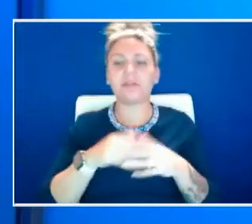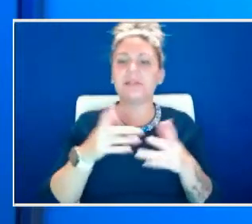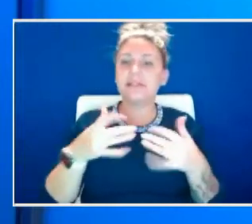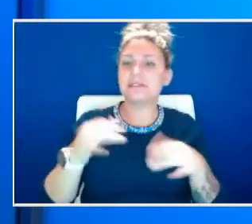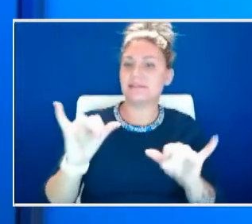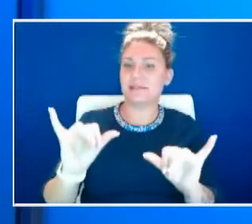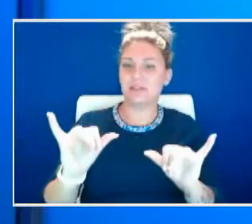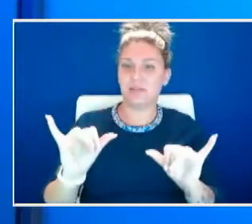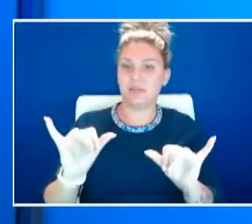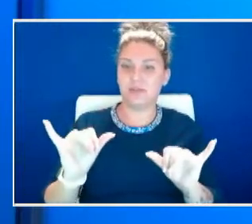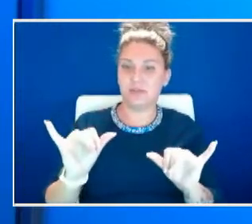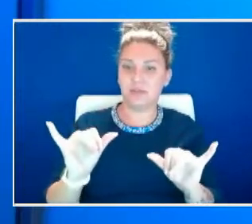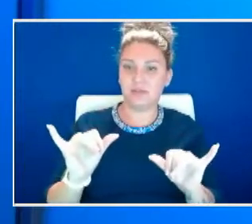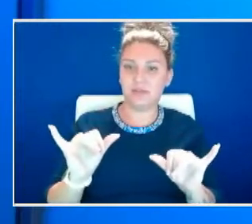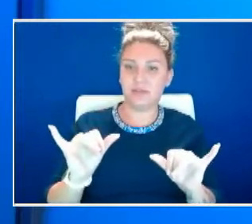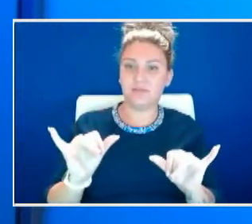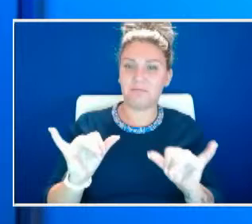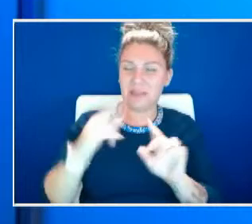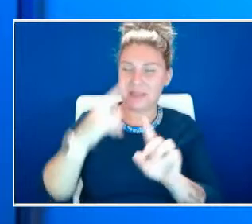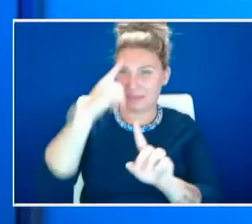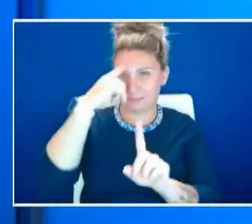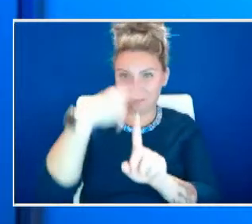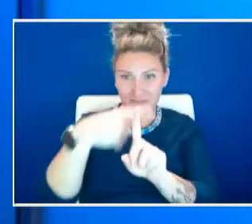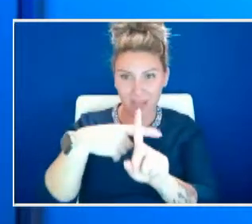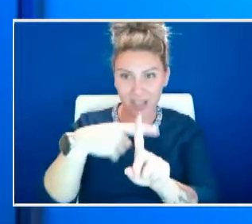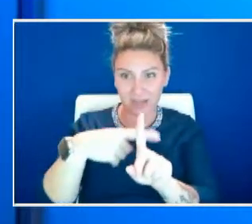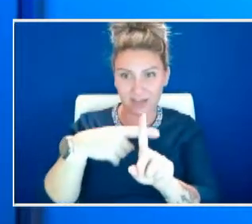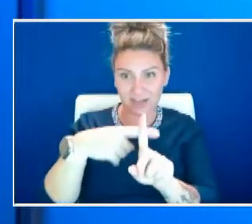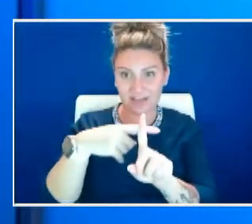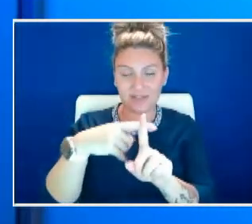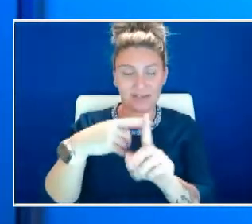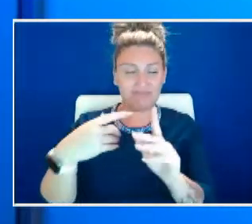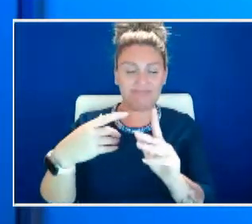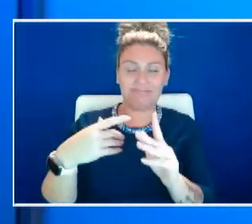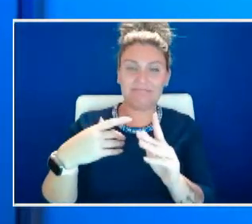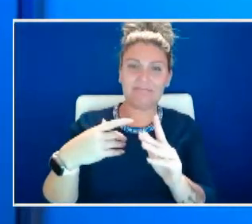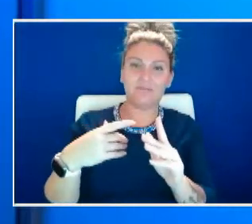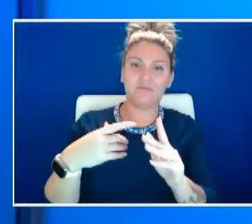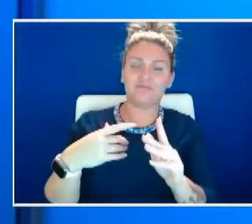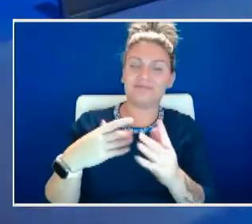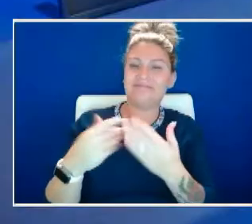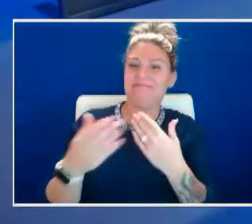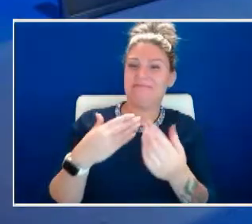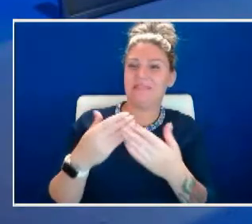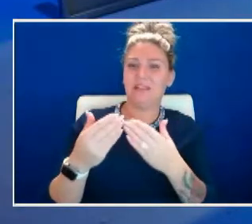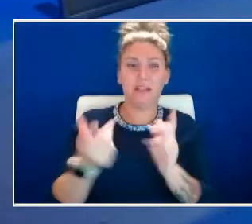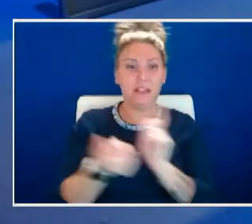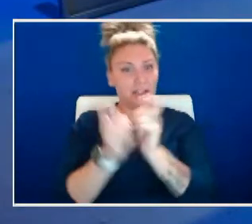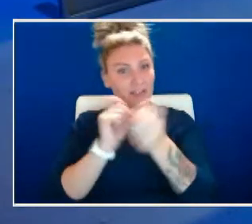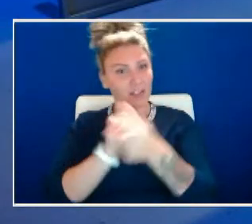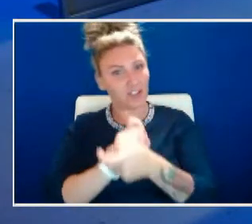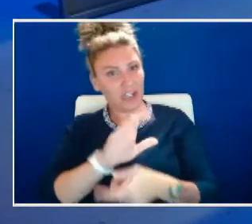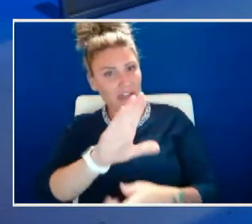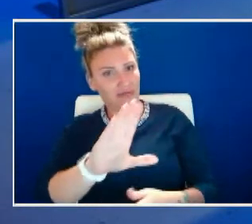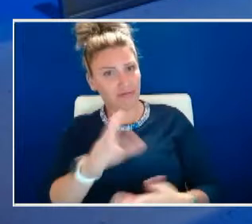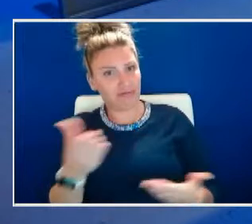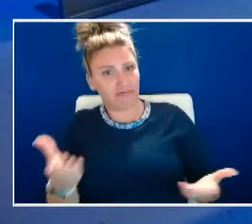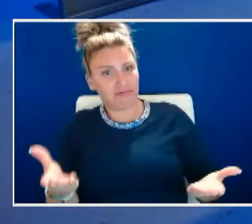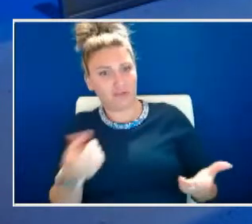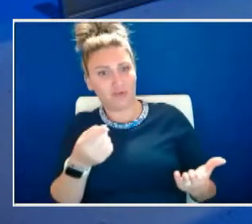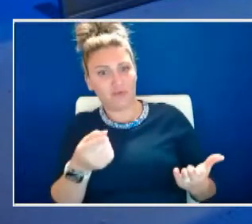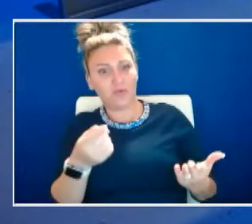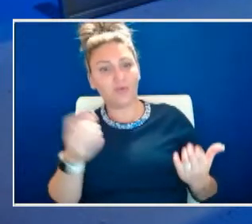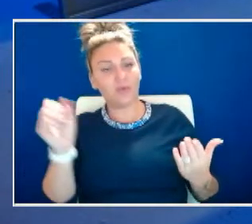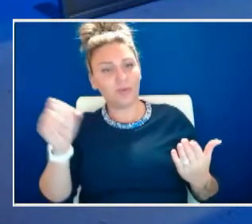be positive in spite of losing your. It changed you. This has changed you for the good. You've